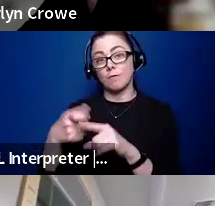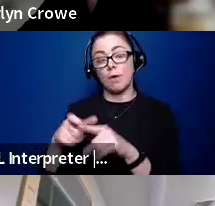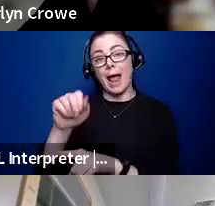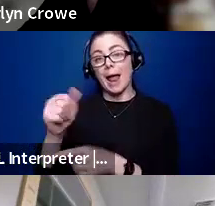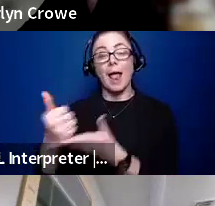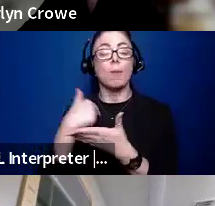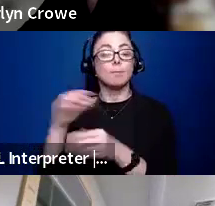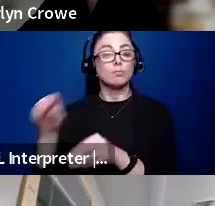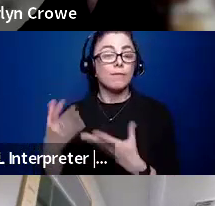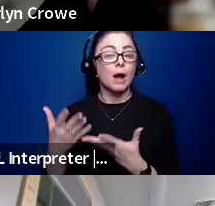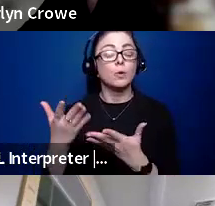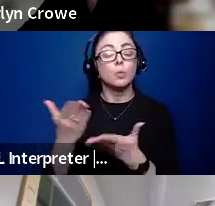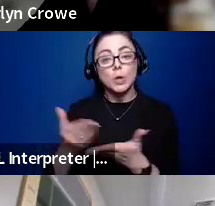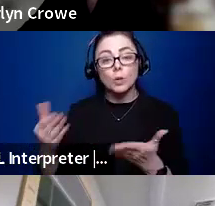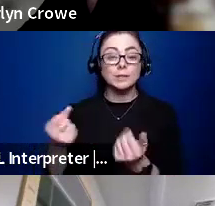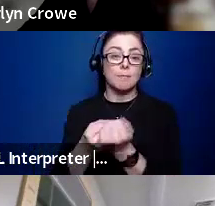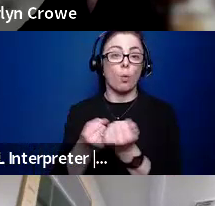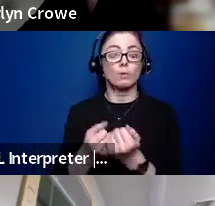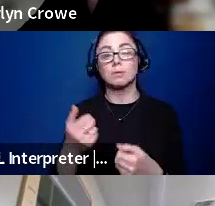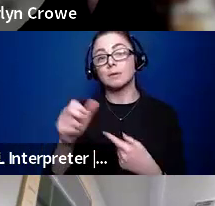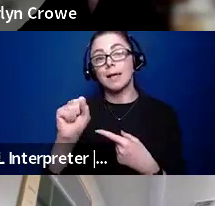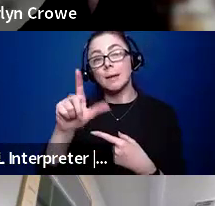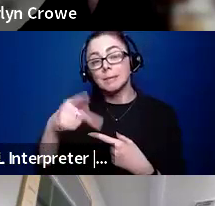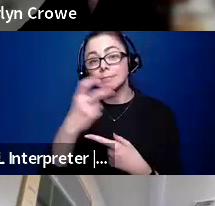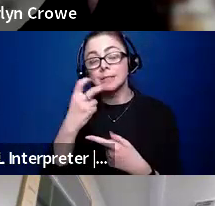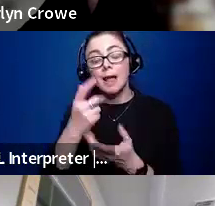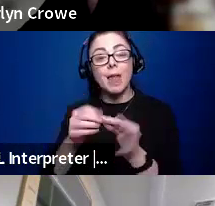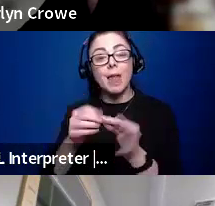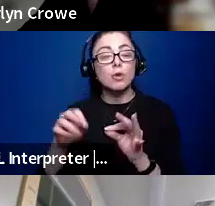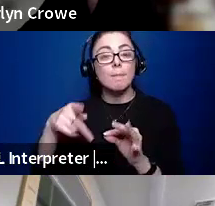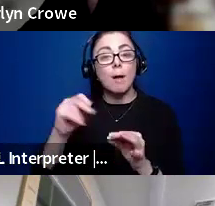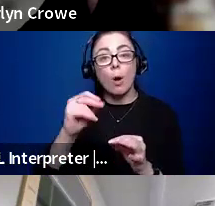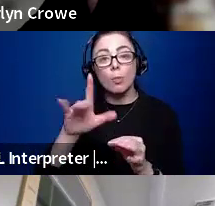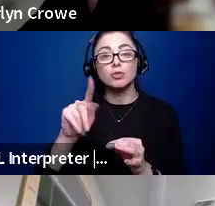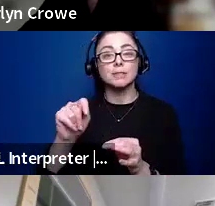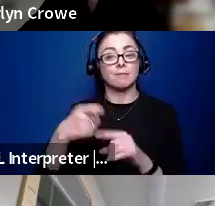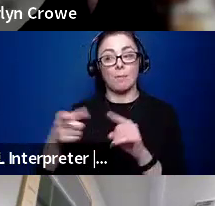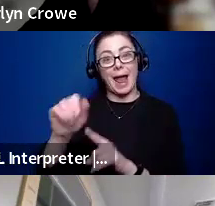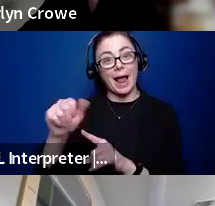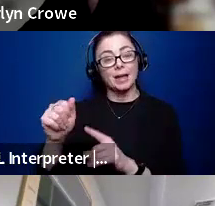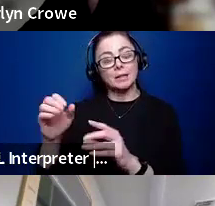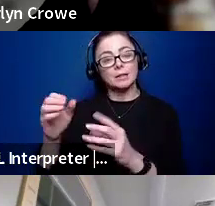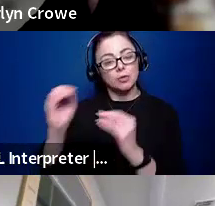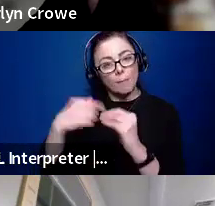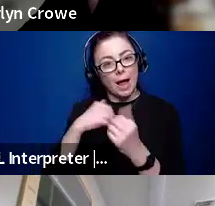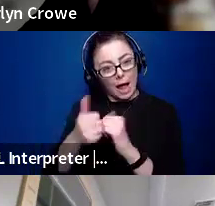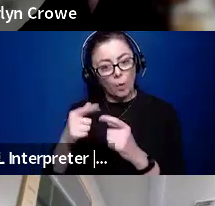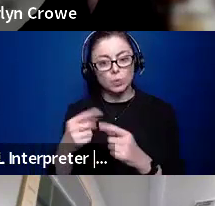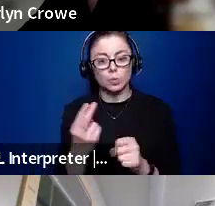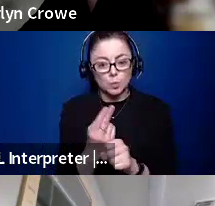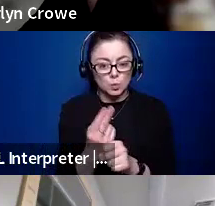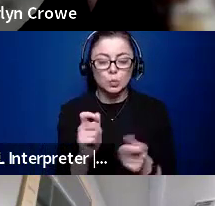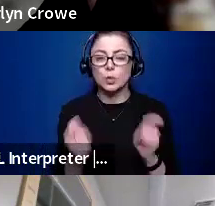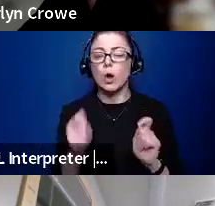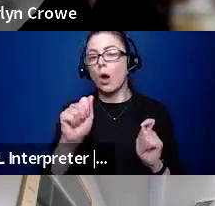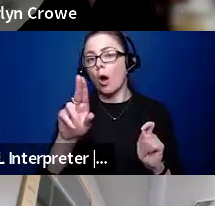and support. It was a speech and language pathologist from the AEA who taught me how to effectively use an augmentative and alternative communication